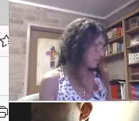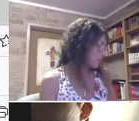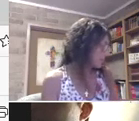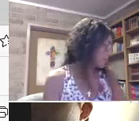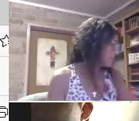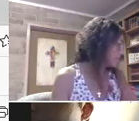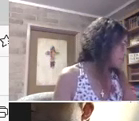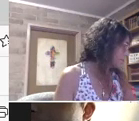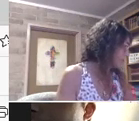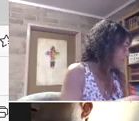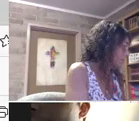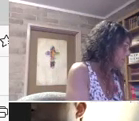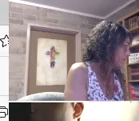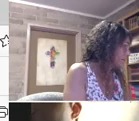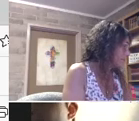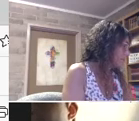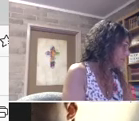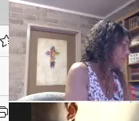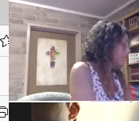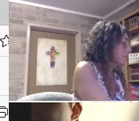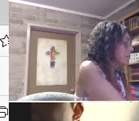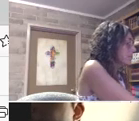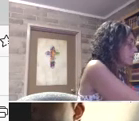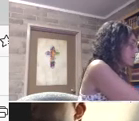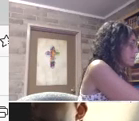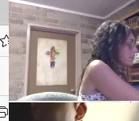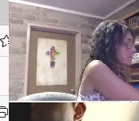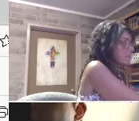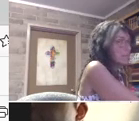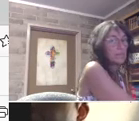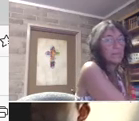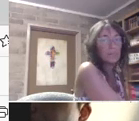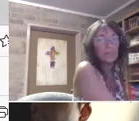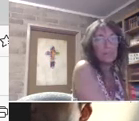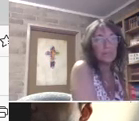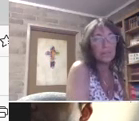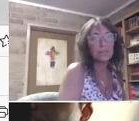Two o'clock. Yeah, 2 o'clock next week. Yeah, George. I don't know what's happening.